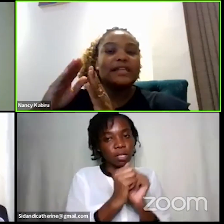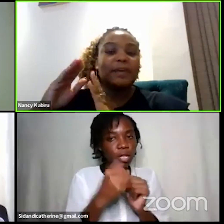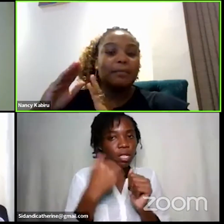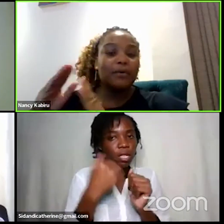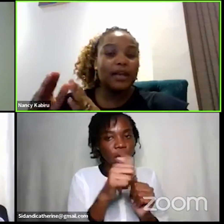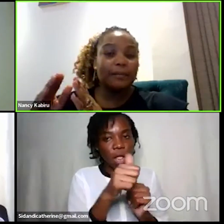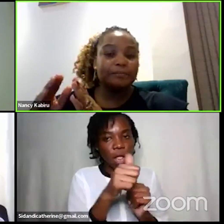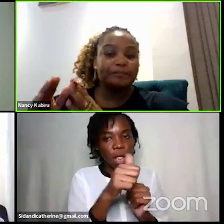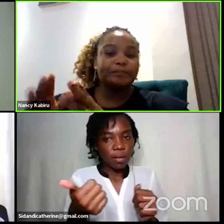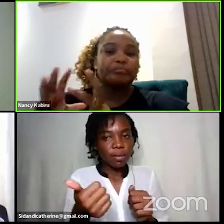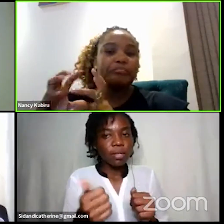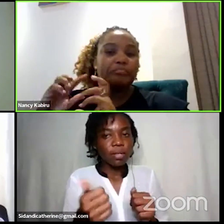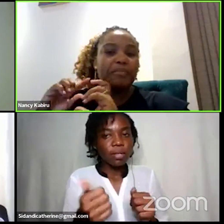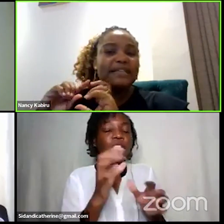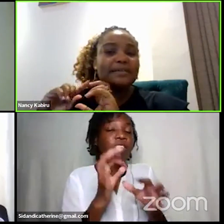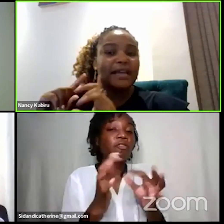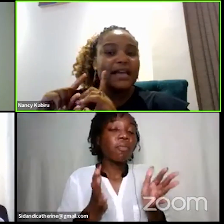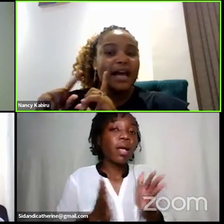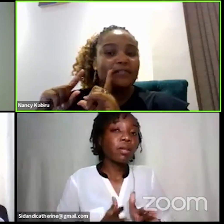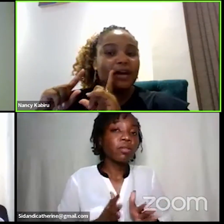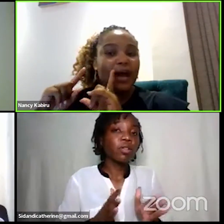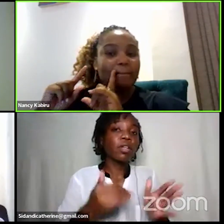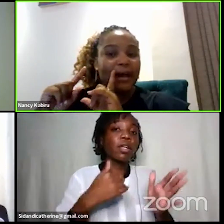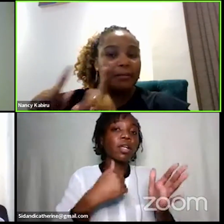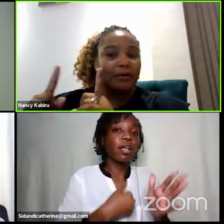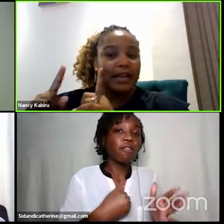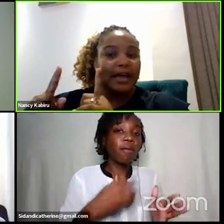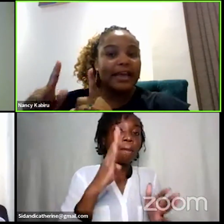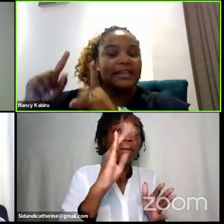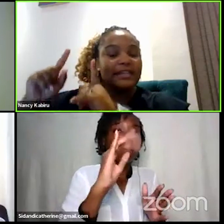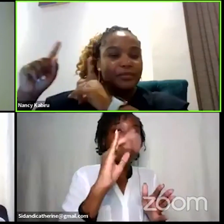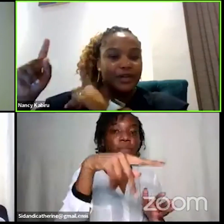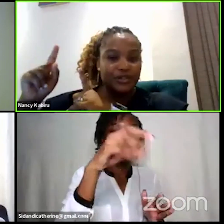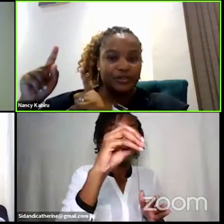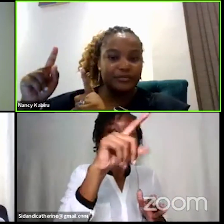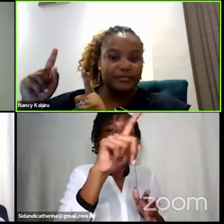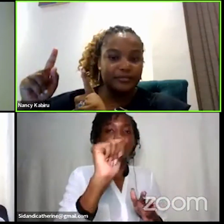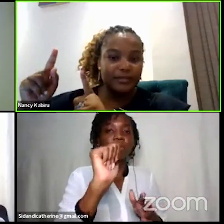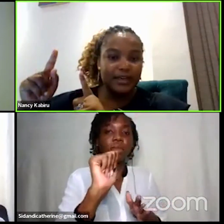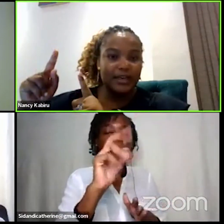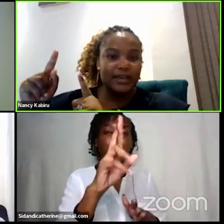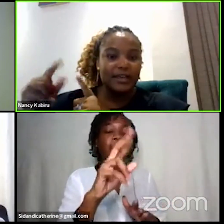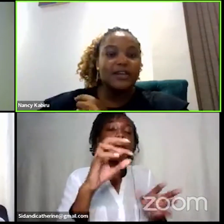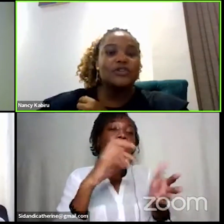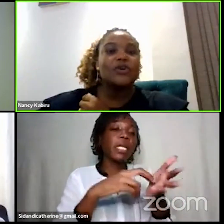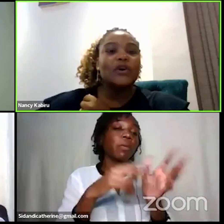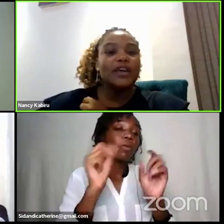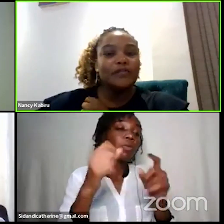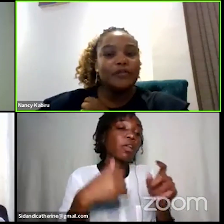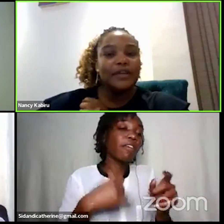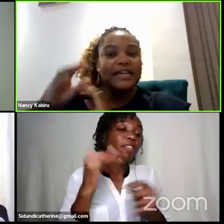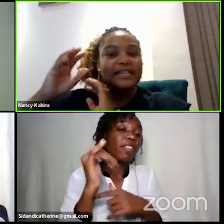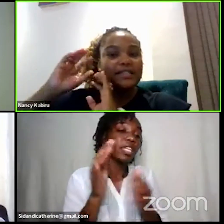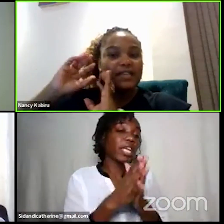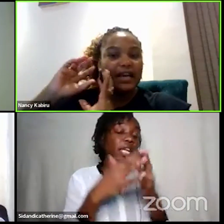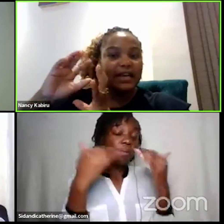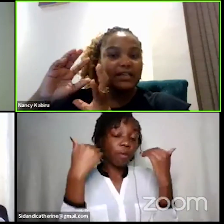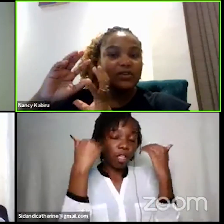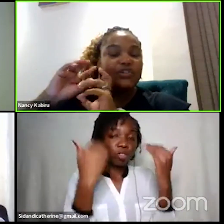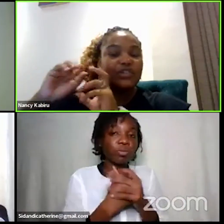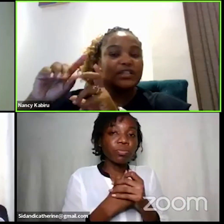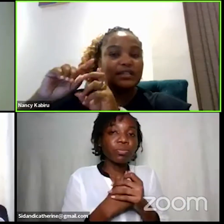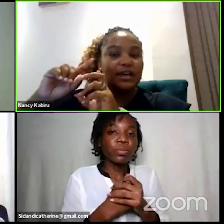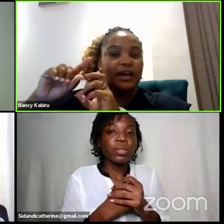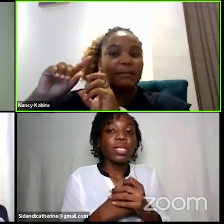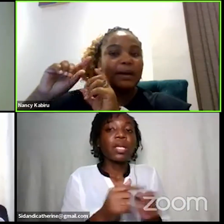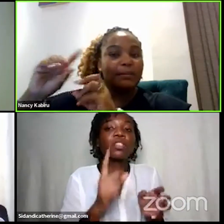somebody who has bipolar might have bipolar and depression, okay? So if we just